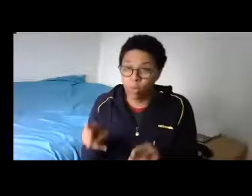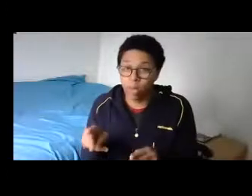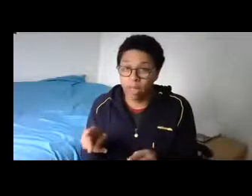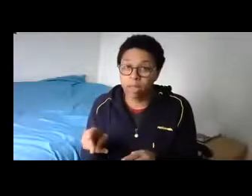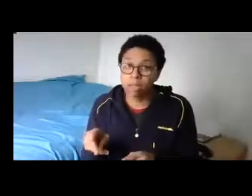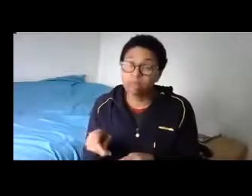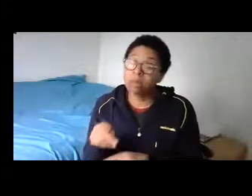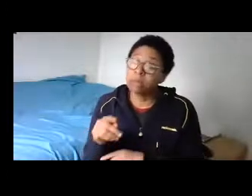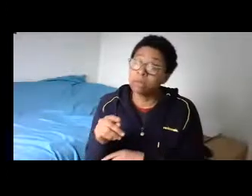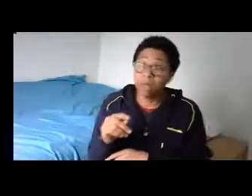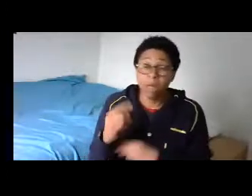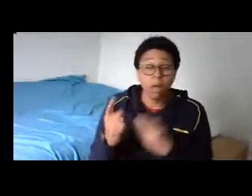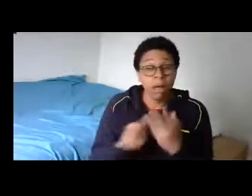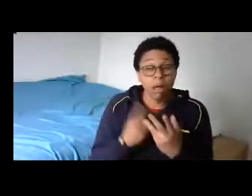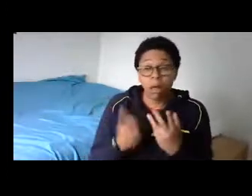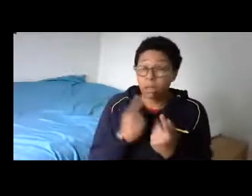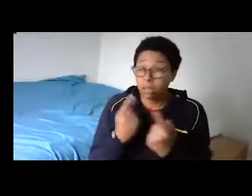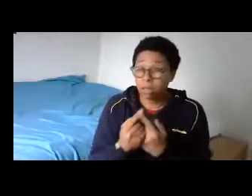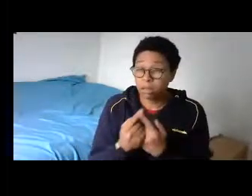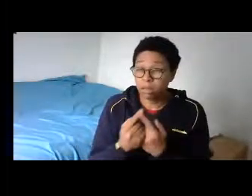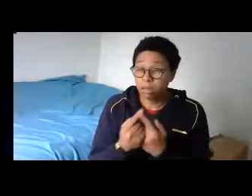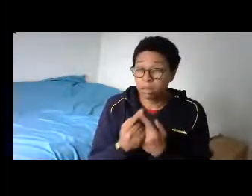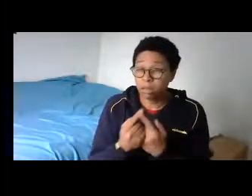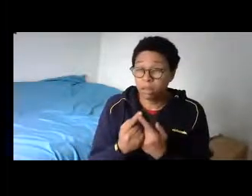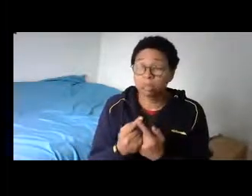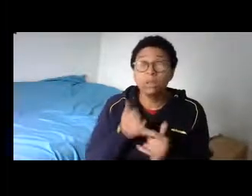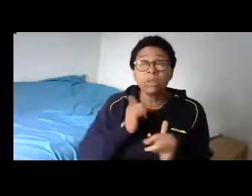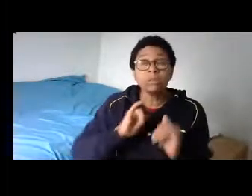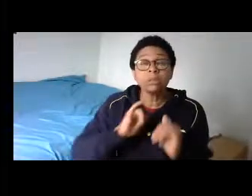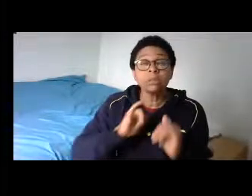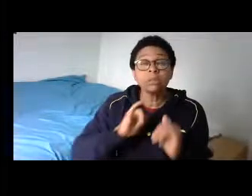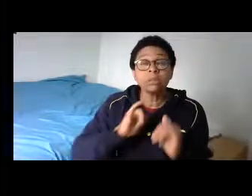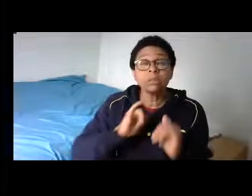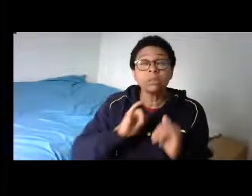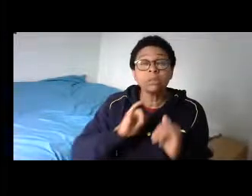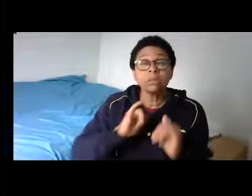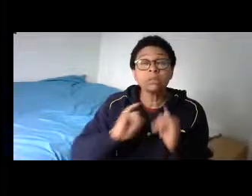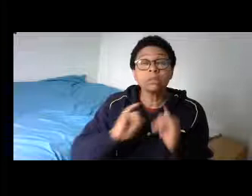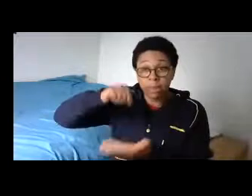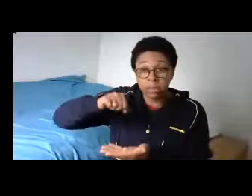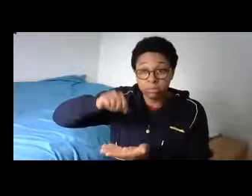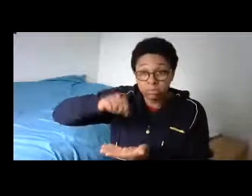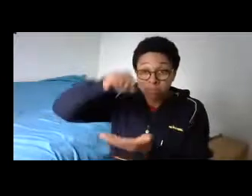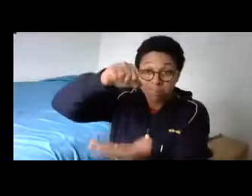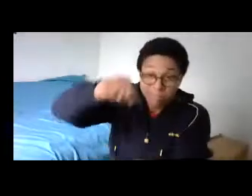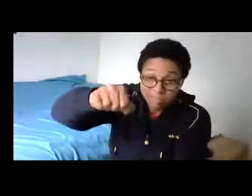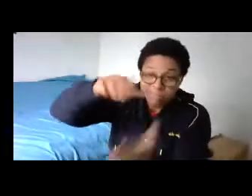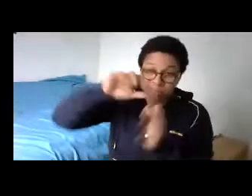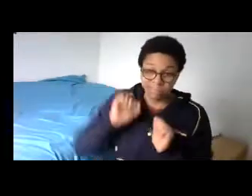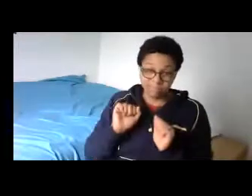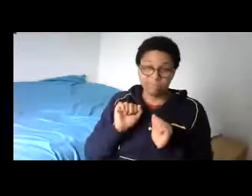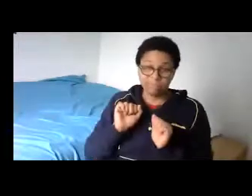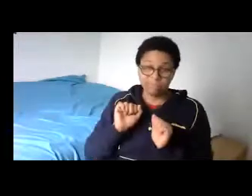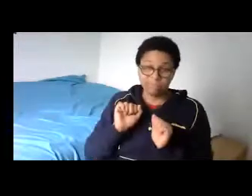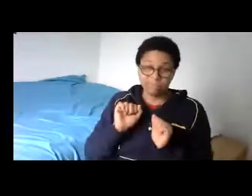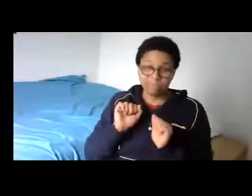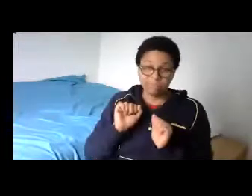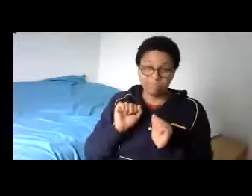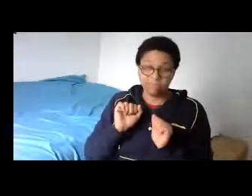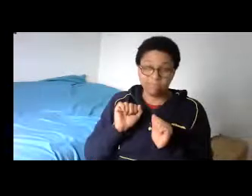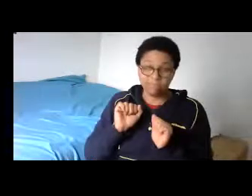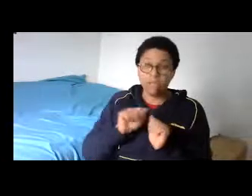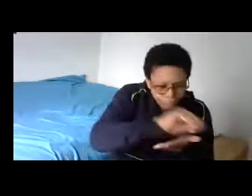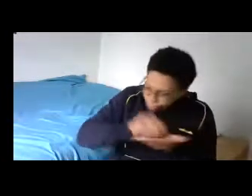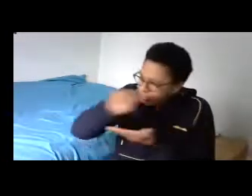money that so often what happens is people don't spend their direct payment for various reasons, and